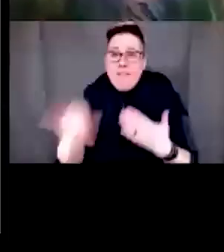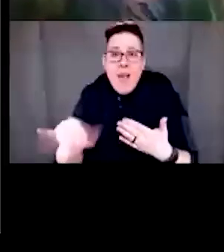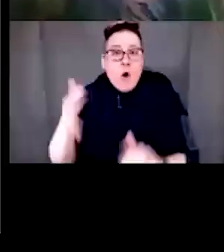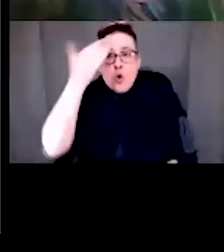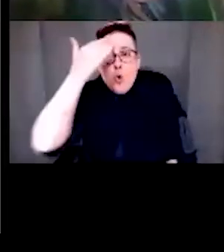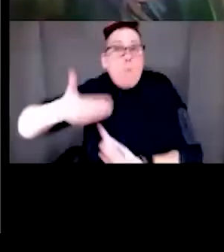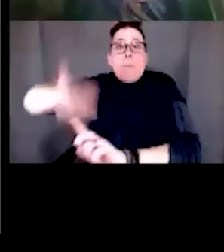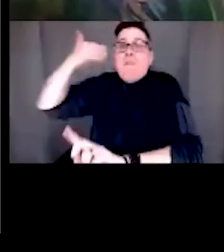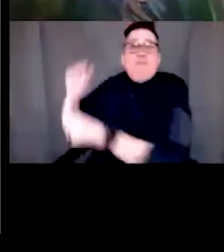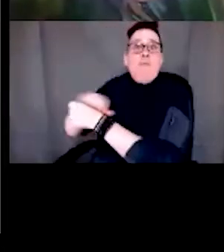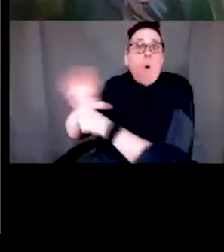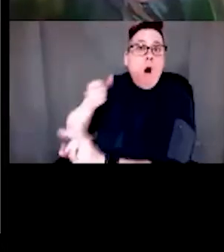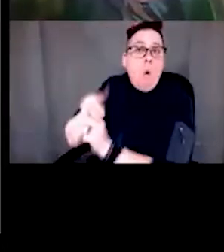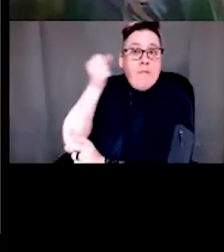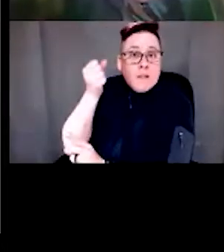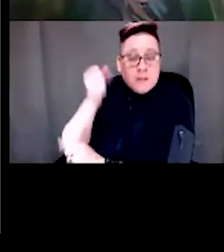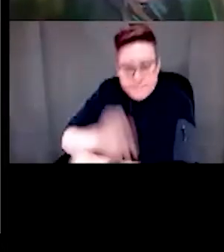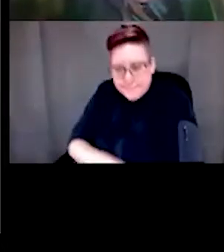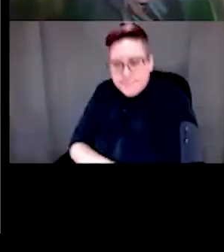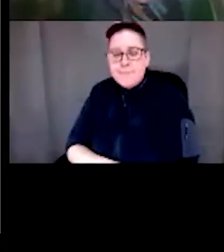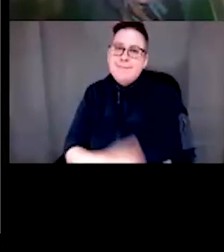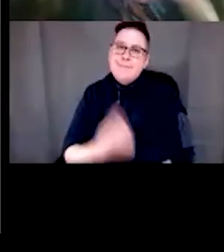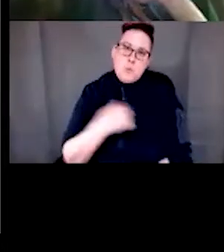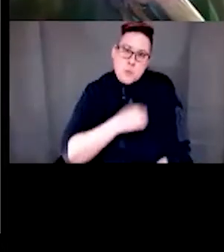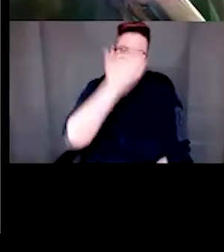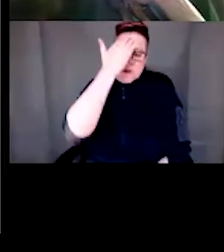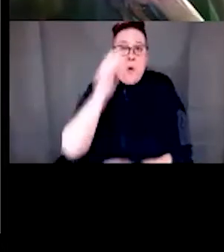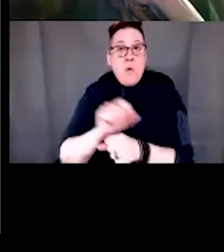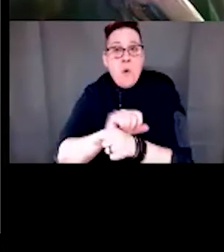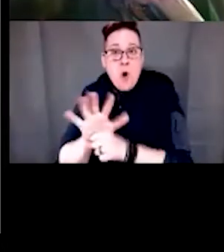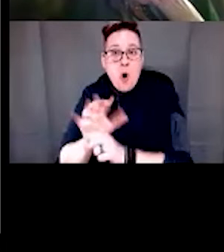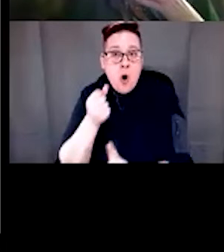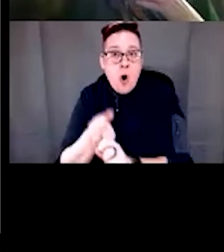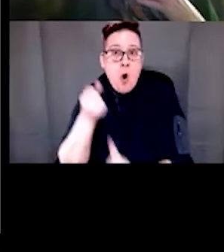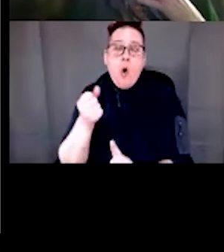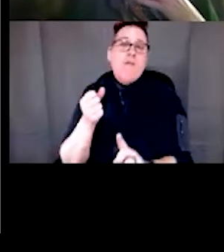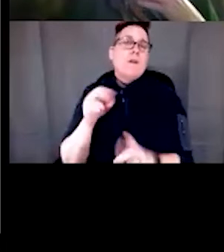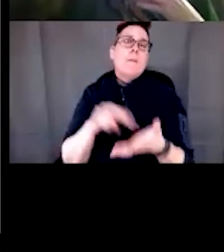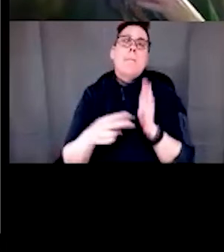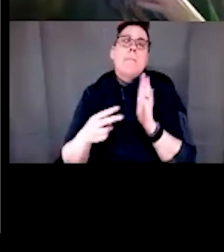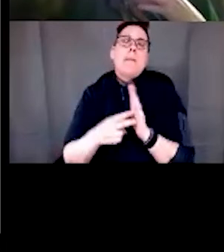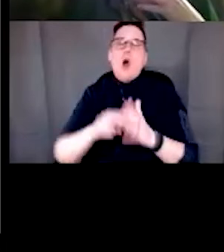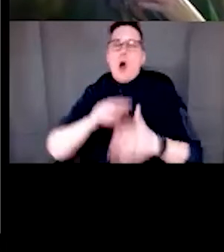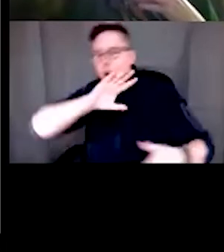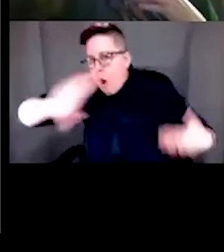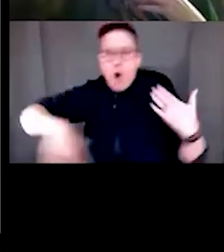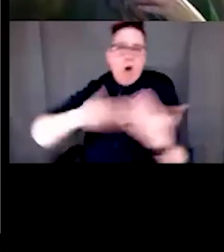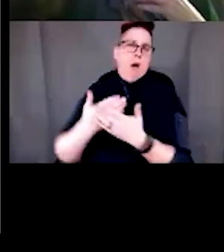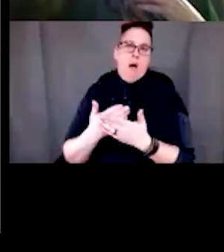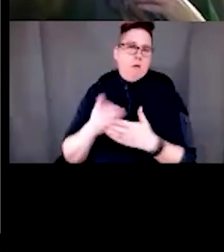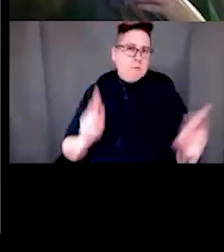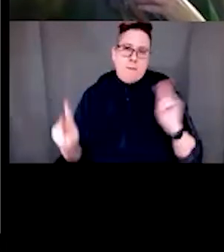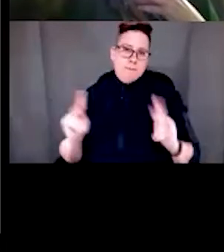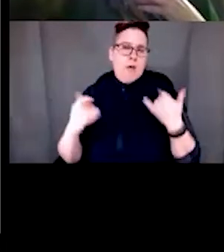pandemic. And what we know as a result of the pandemic is that people in every sector are having